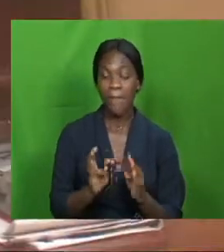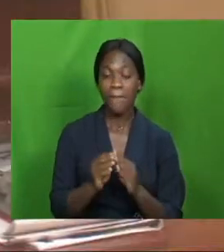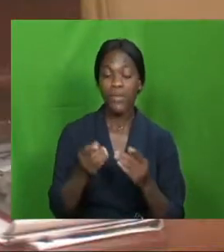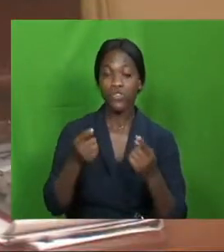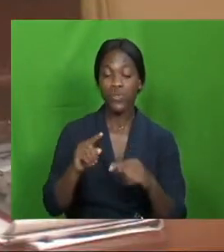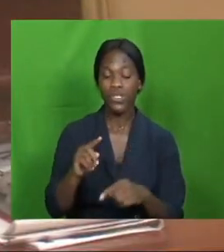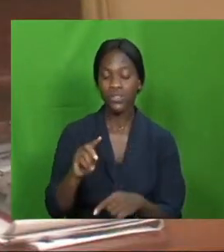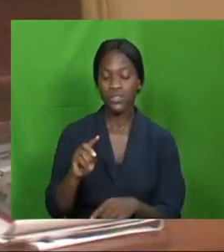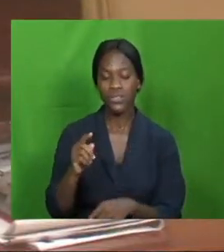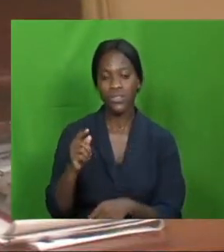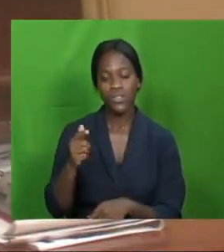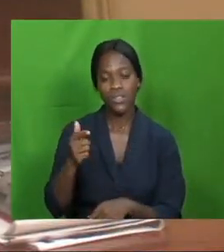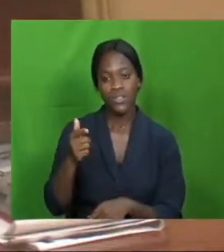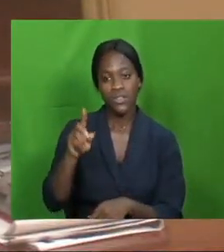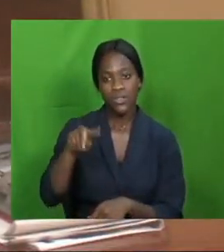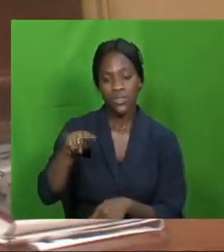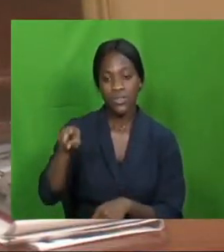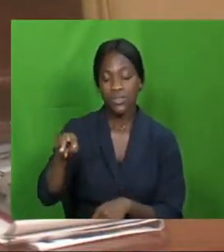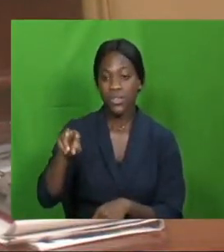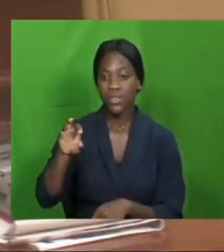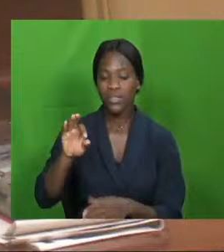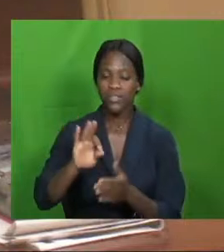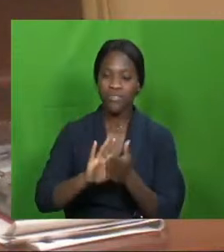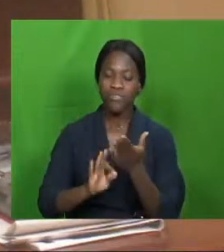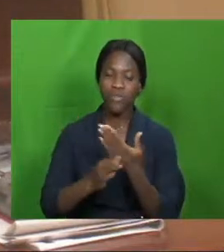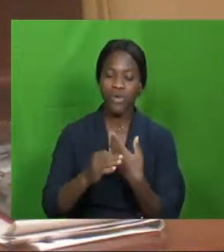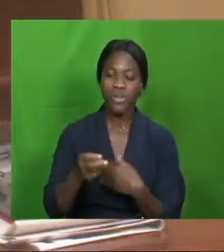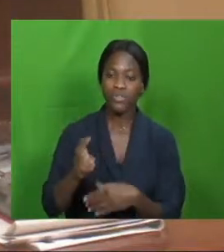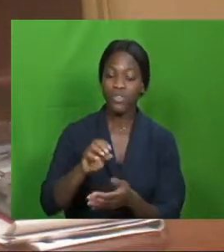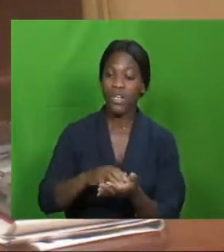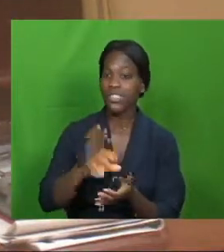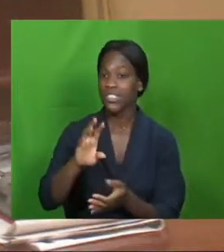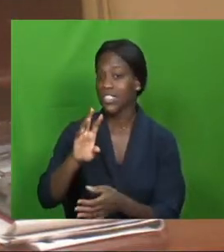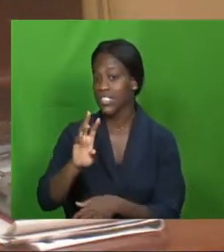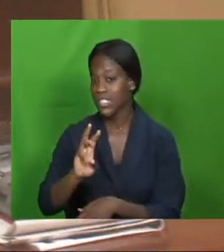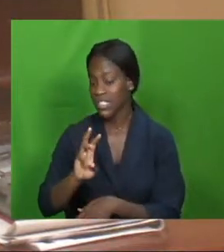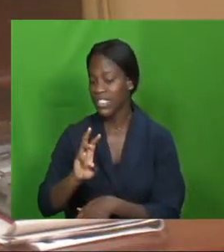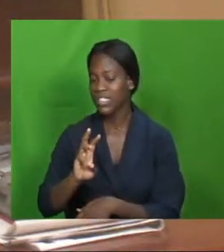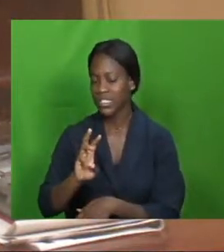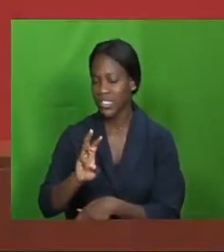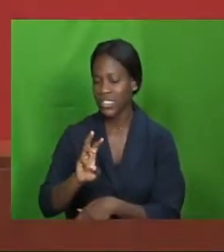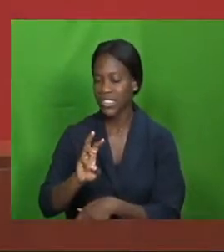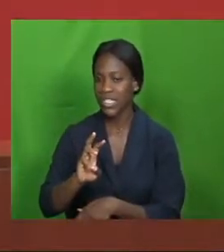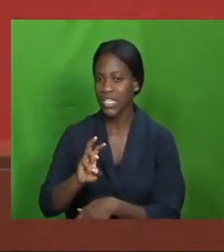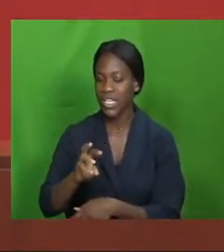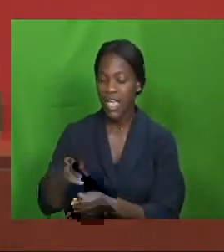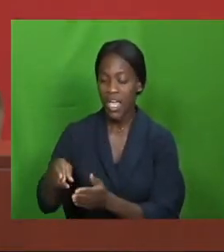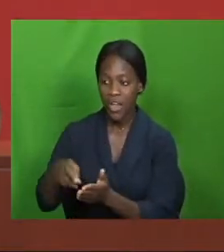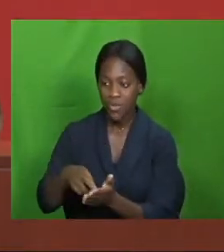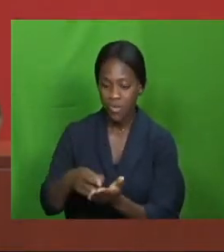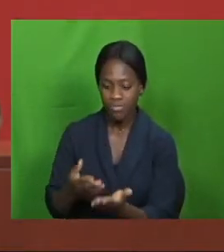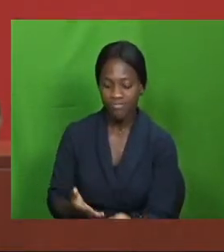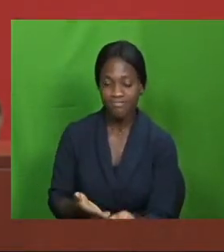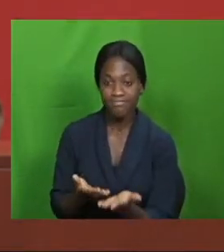February 2006 and recommended to the House of Parliament on 2nd March